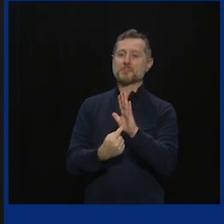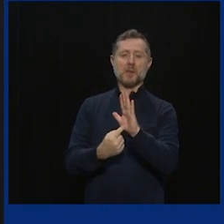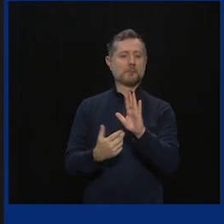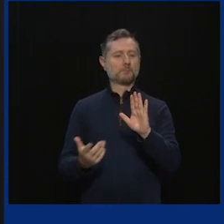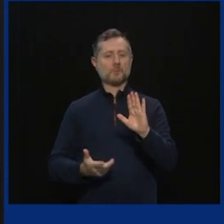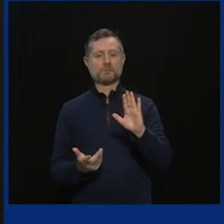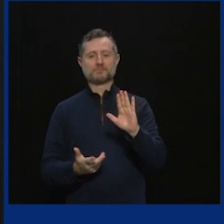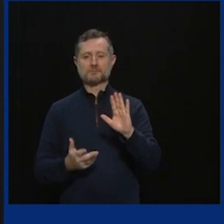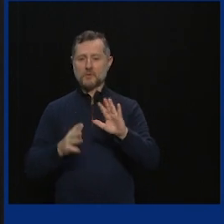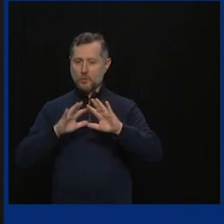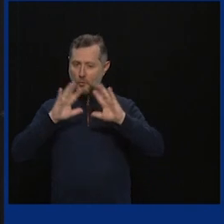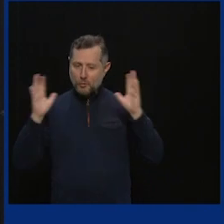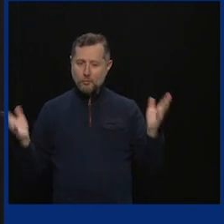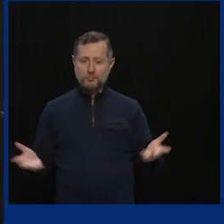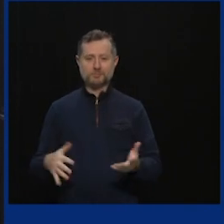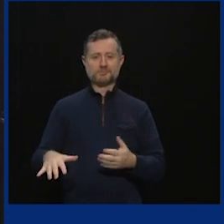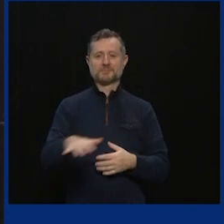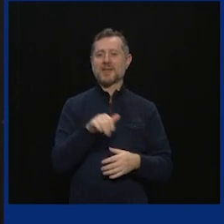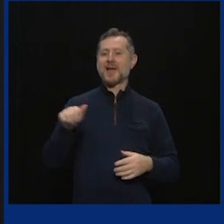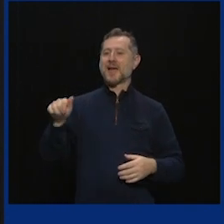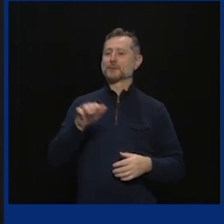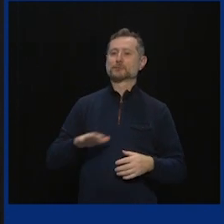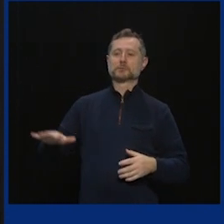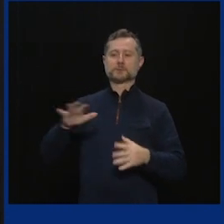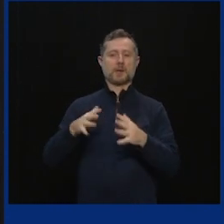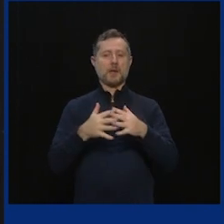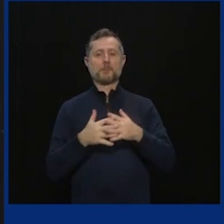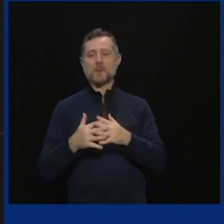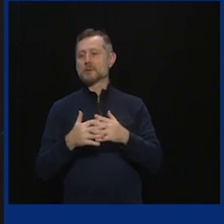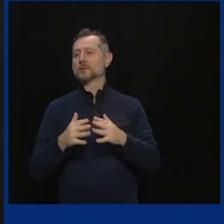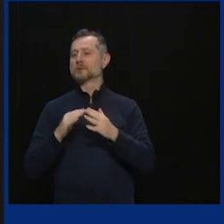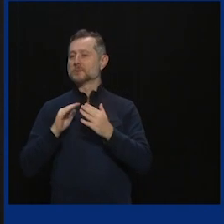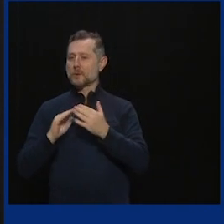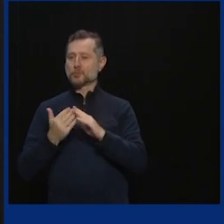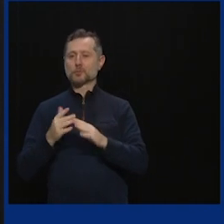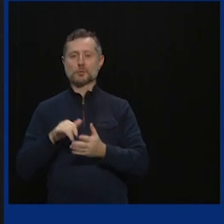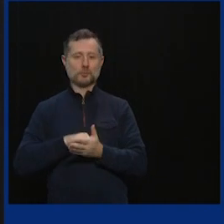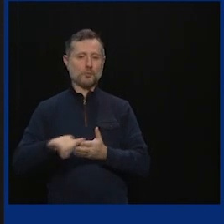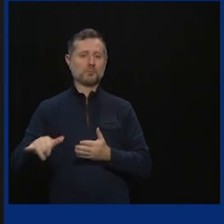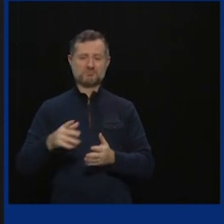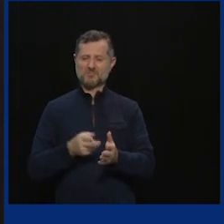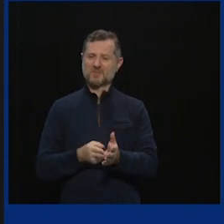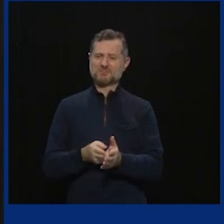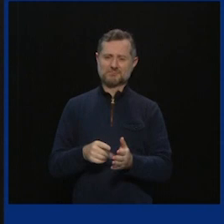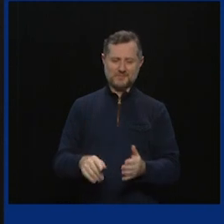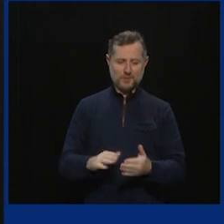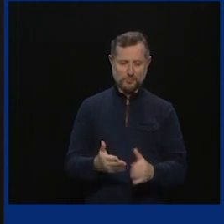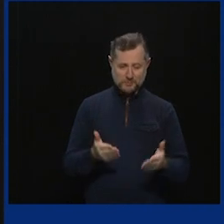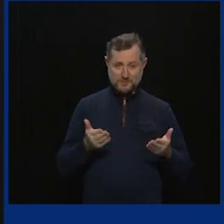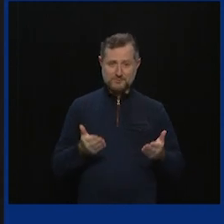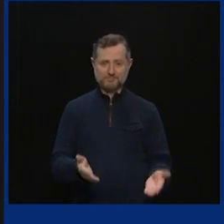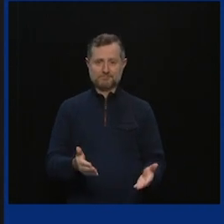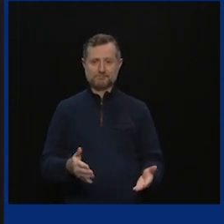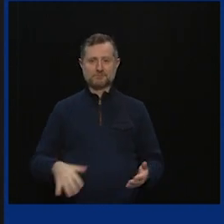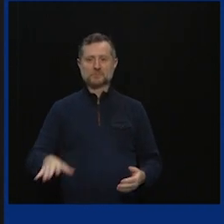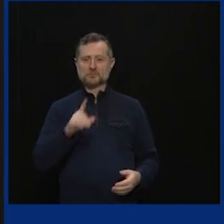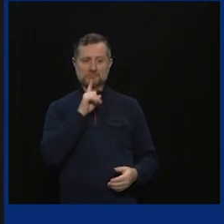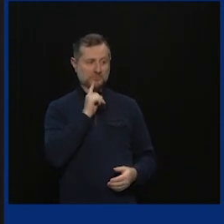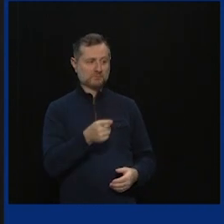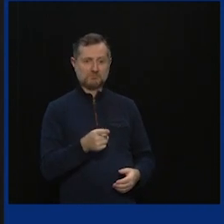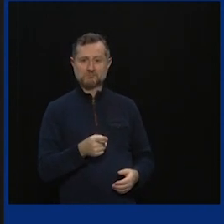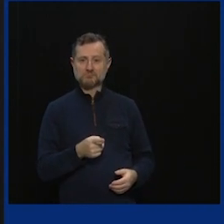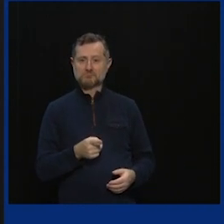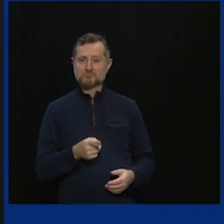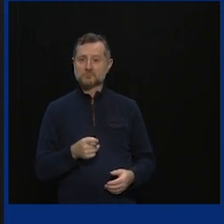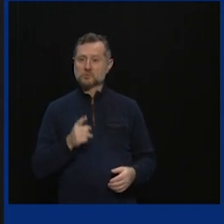in New York. This is what a community looks like. This is what an authentic community looks like. And so it's really,